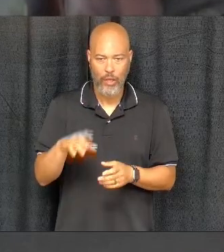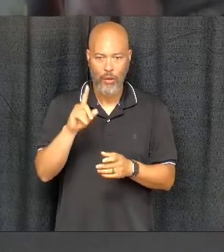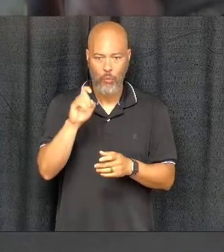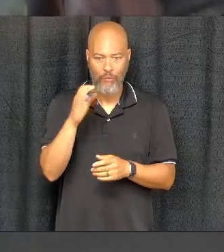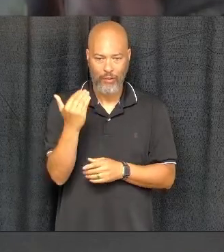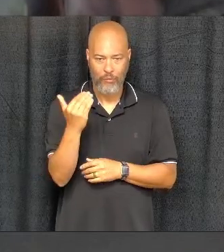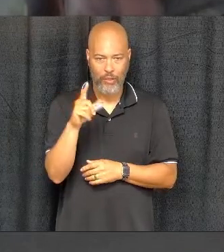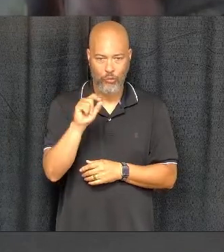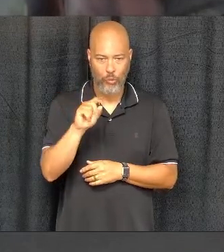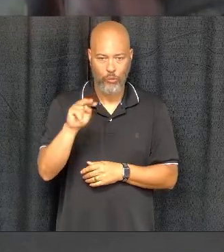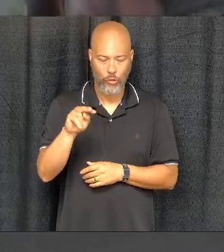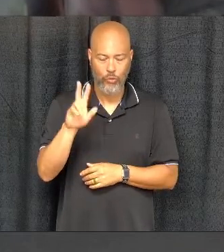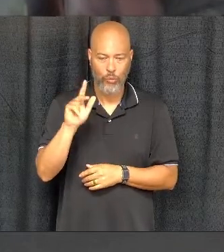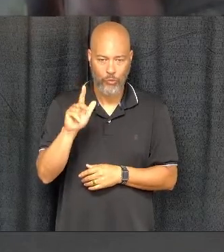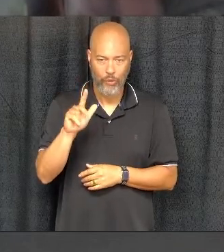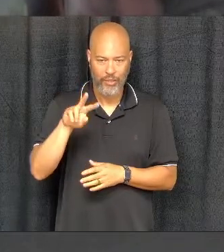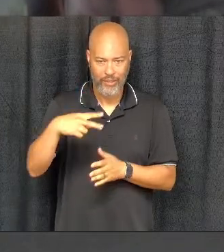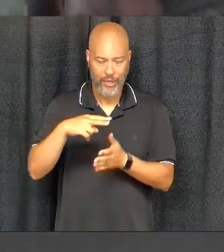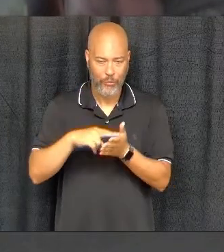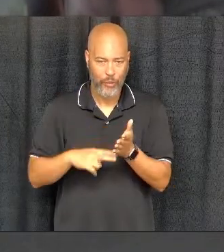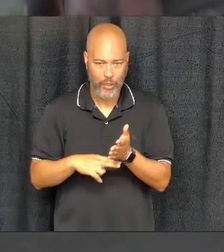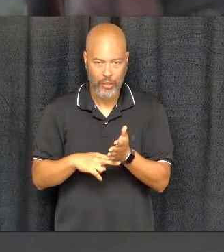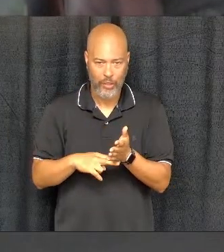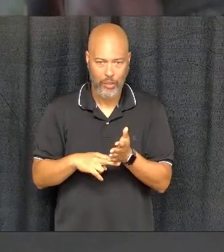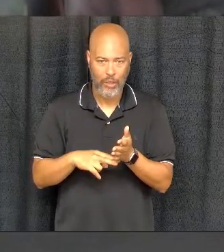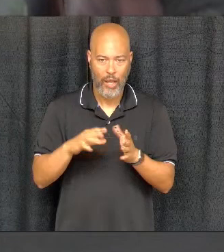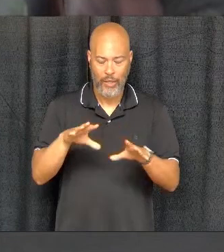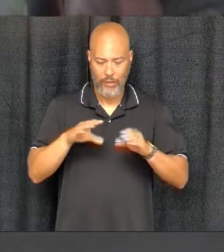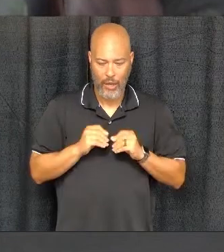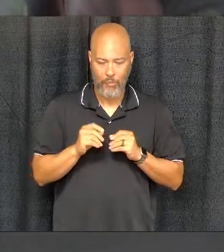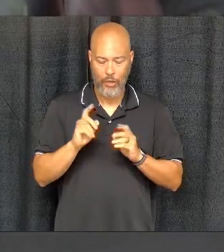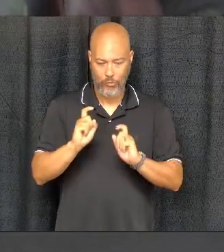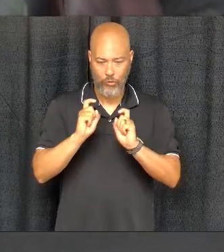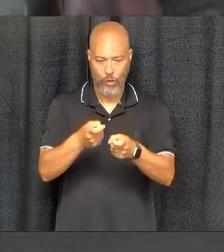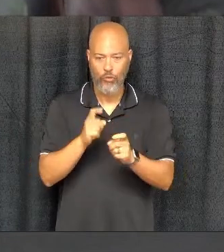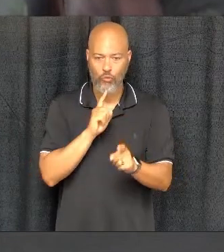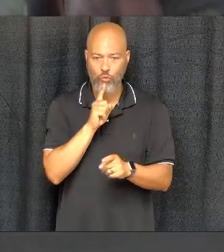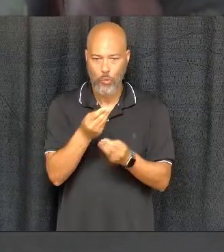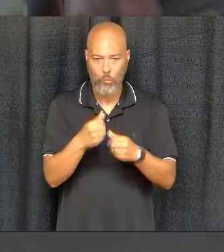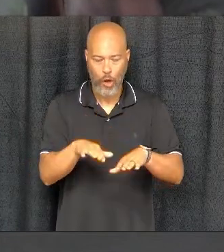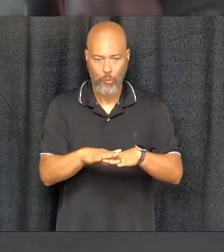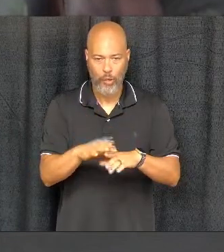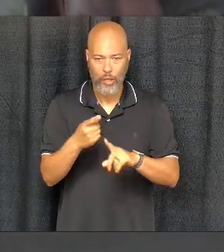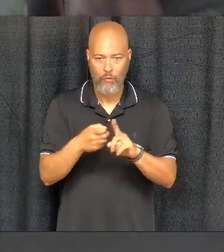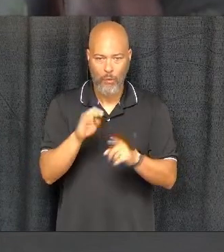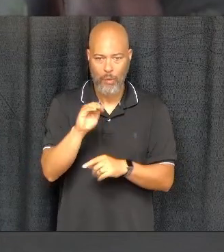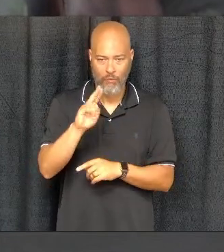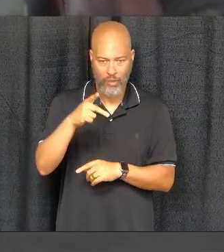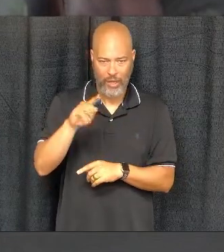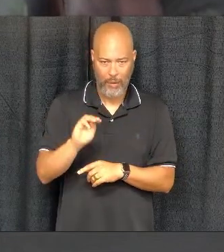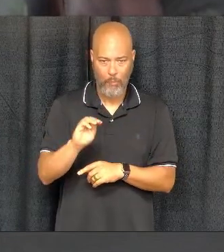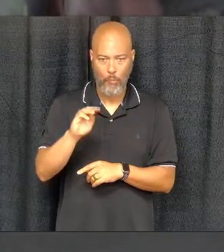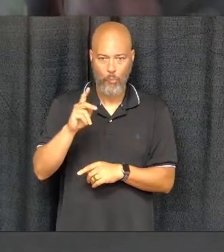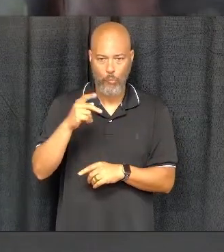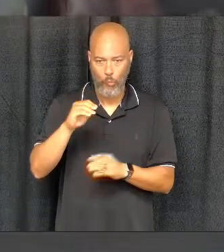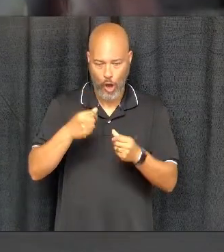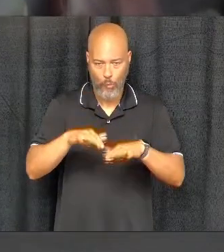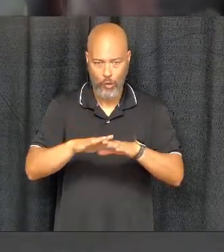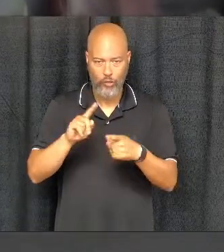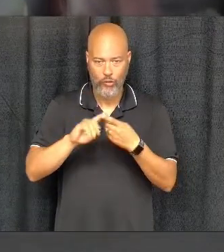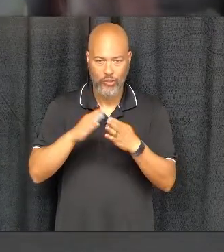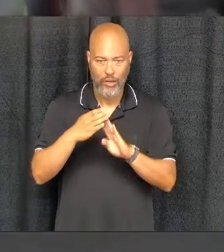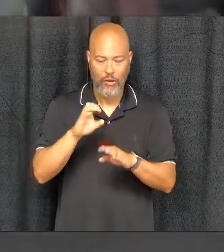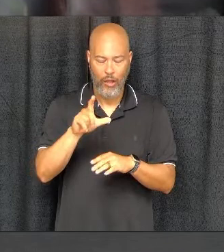115, 2022-23, second reading, accepting the donation of certain real property from MVM Properties to the city